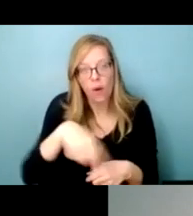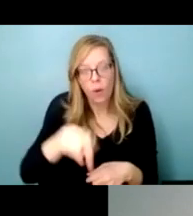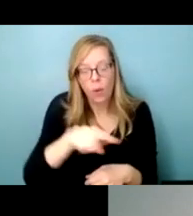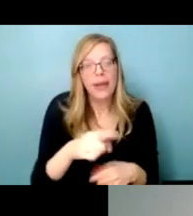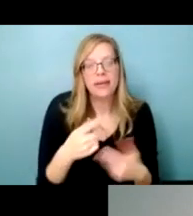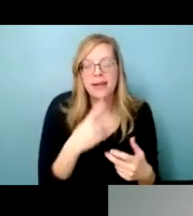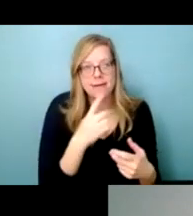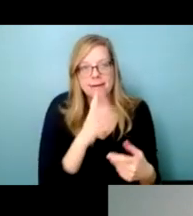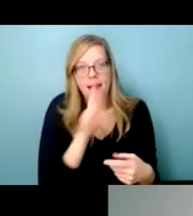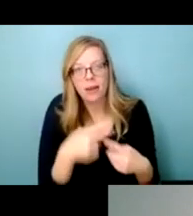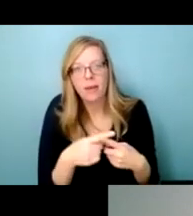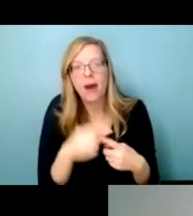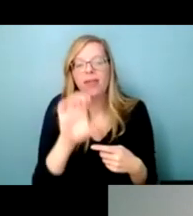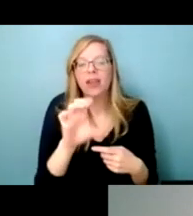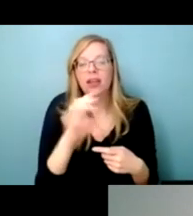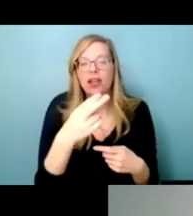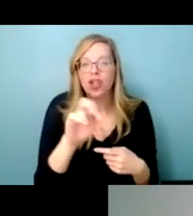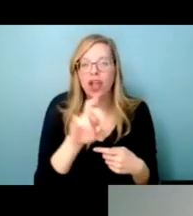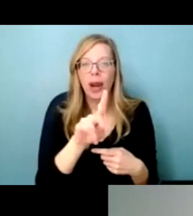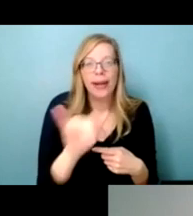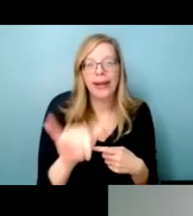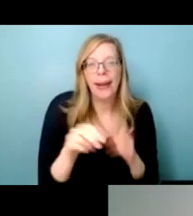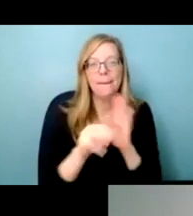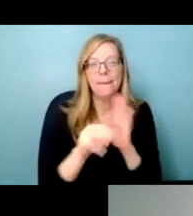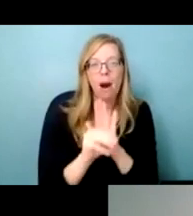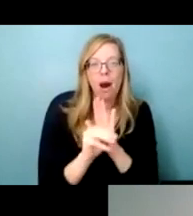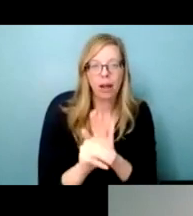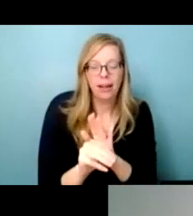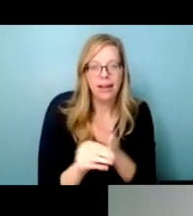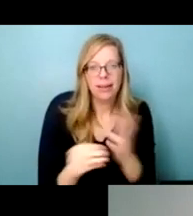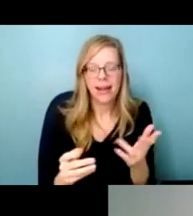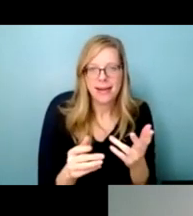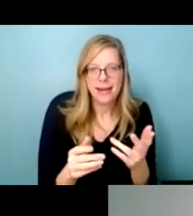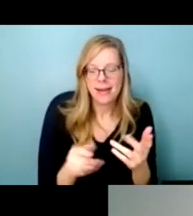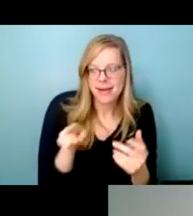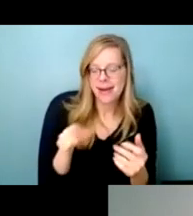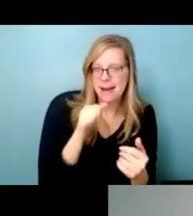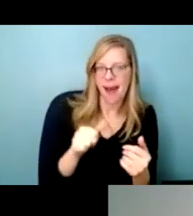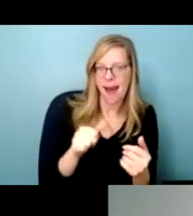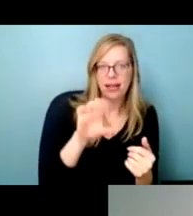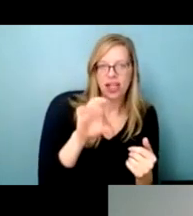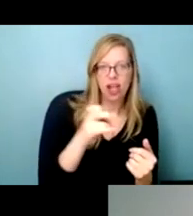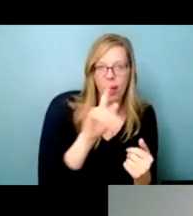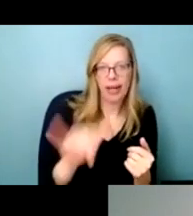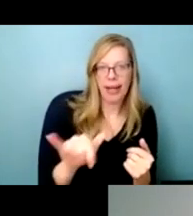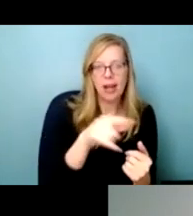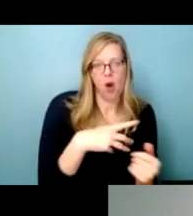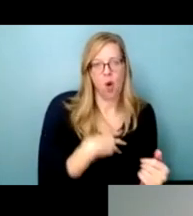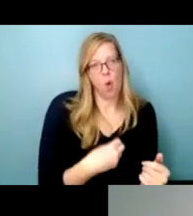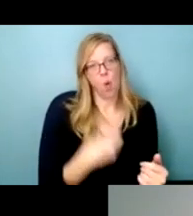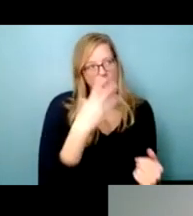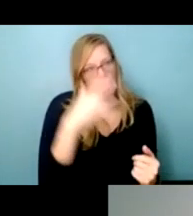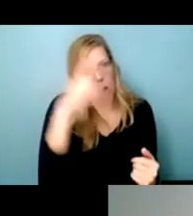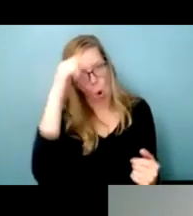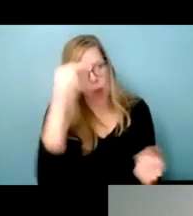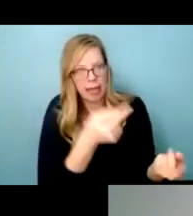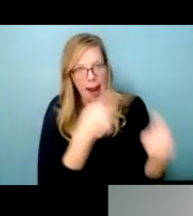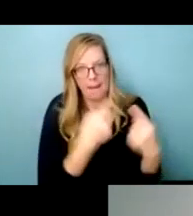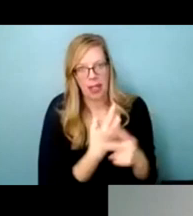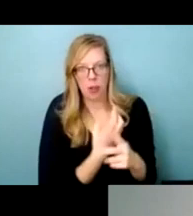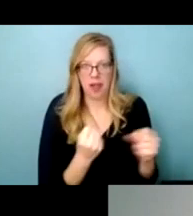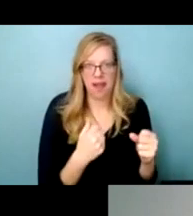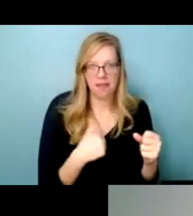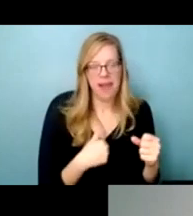the charity model and saying, don't treat me like no charity case. You ain't my white horse coming to save me. I'm not your damsel in